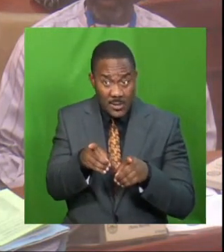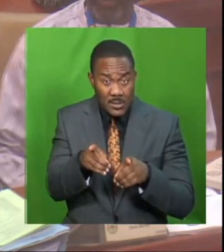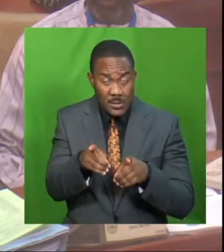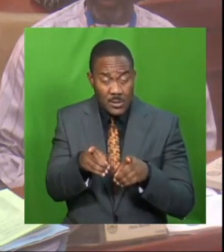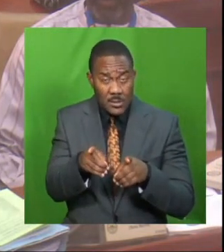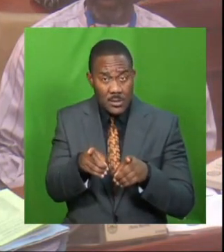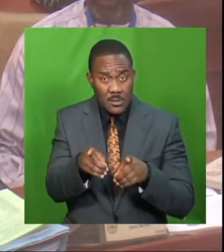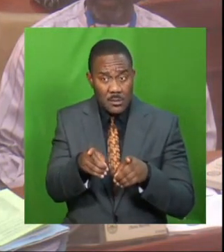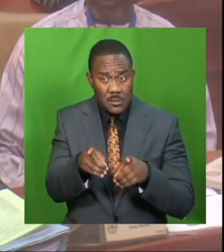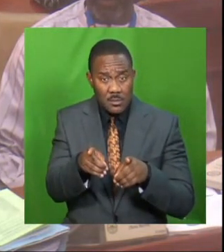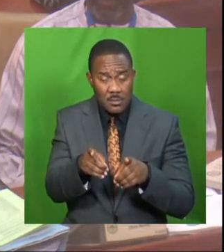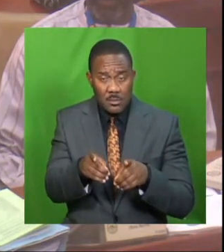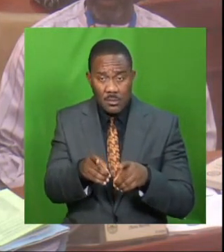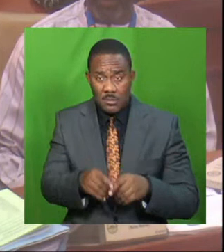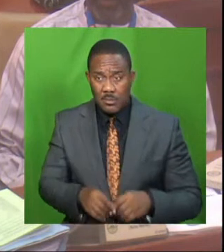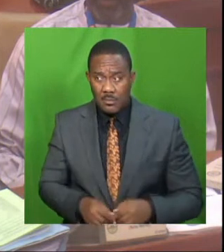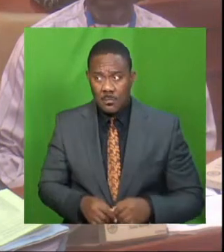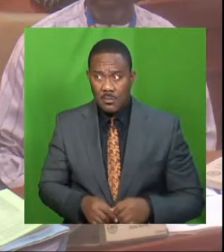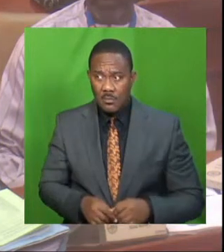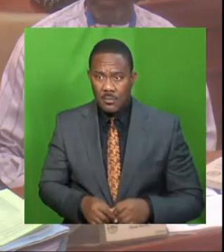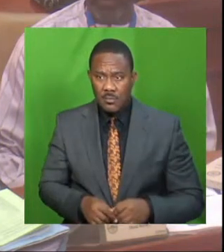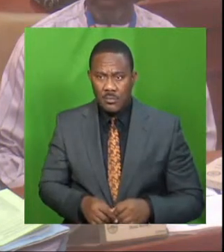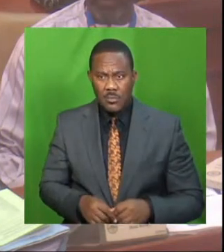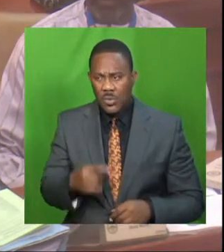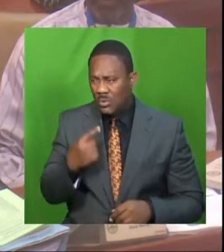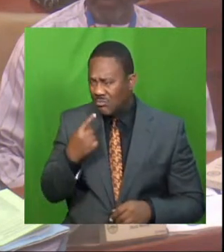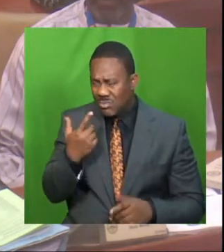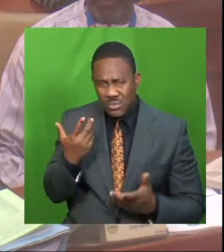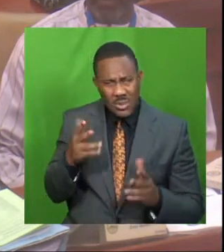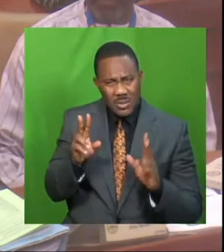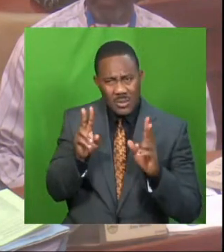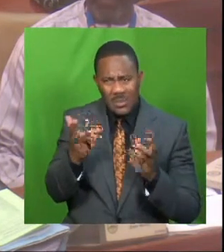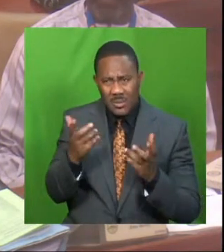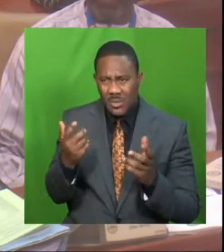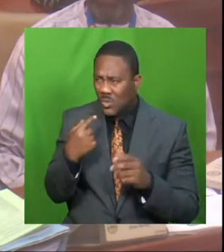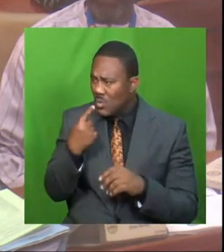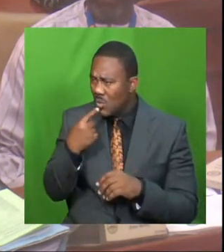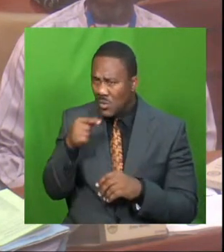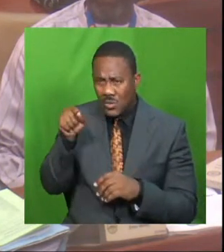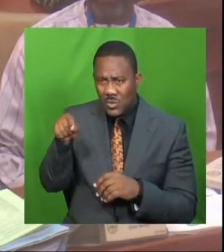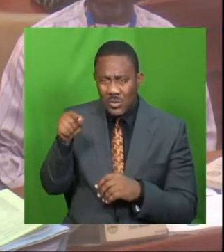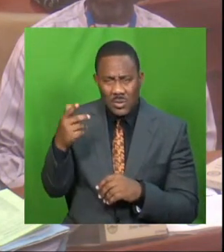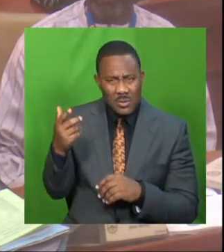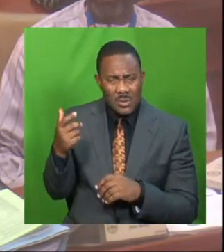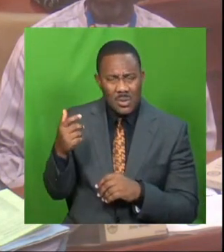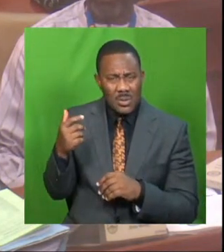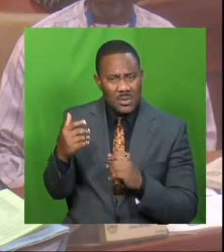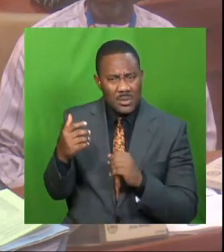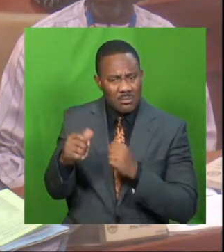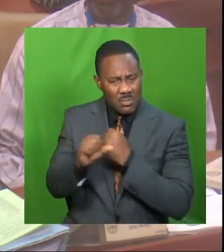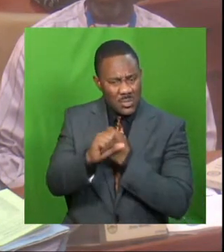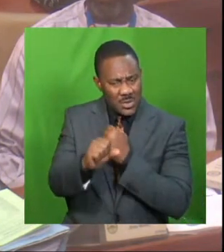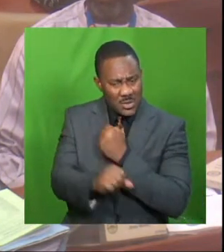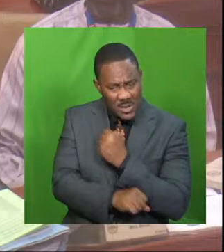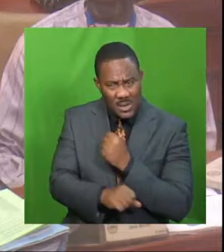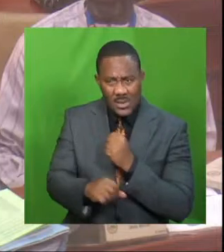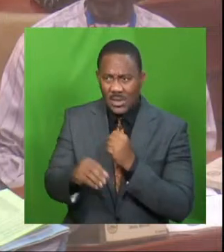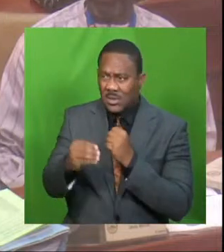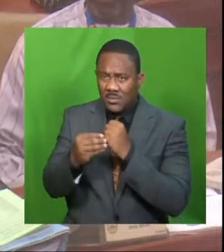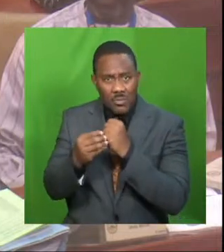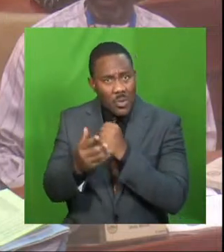between who is a state broadcaster, is it GBC, who is a